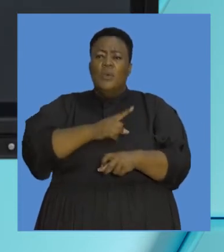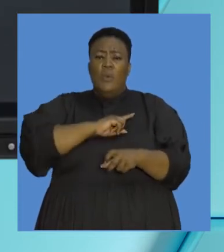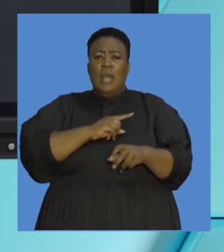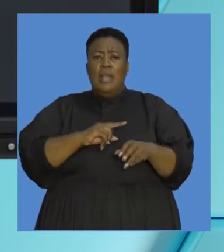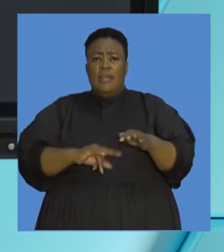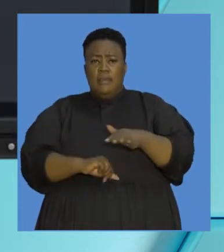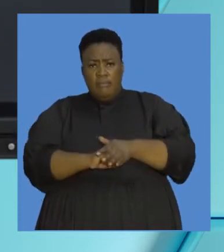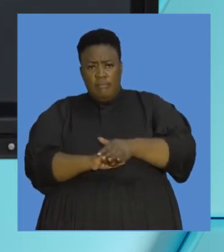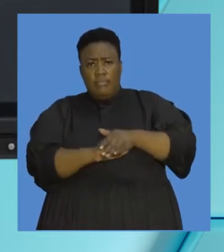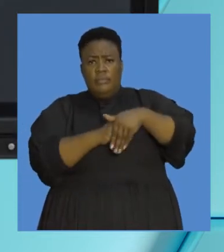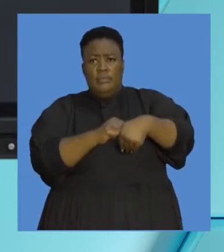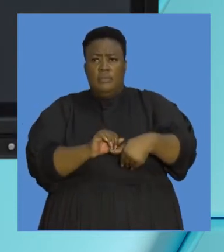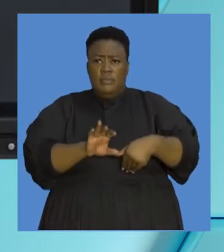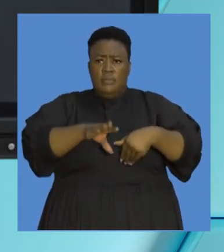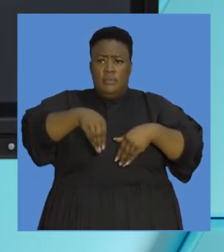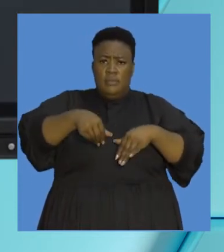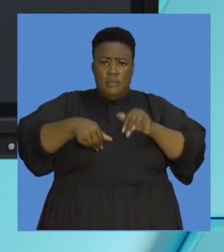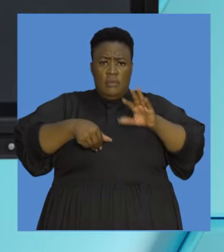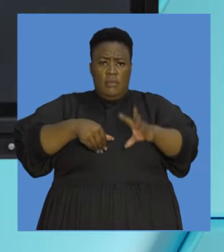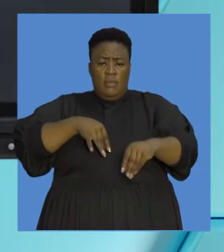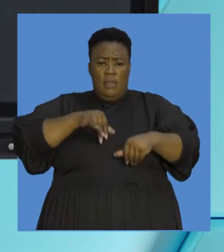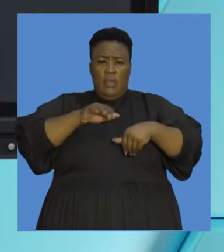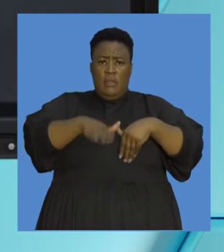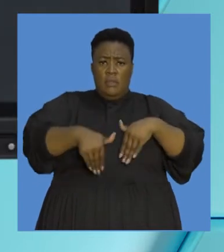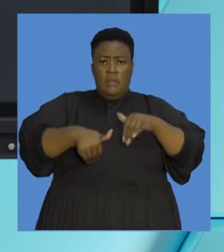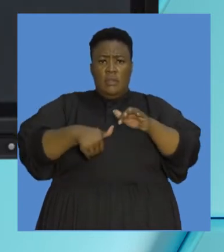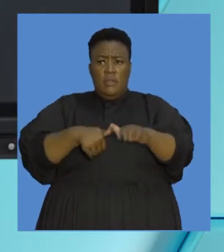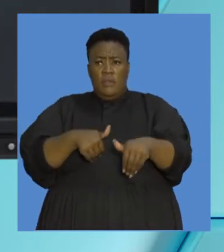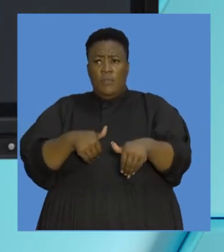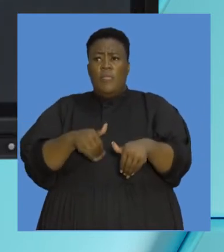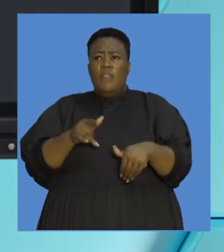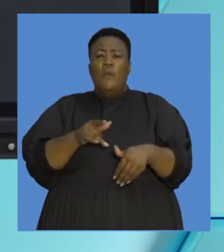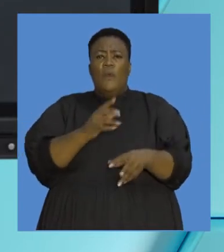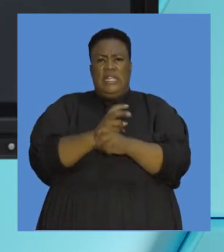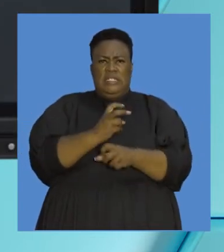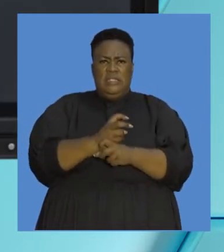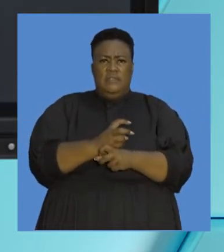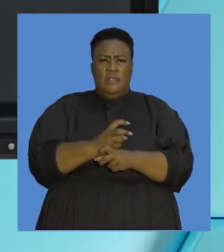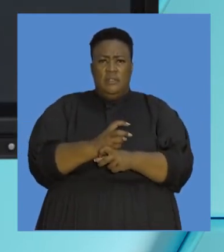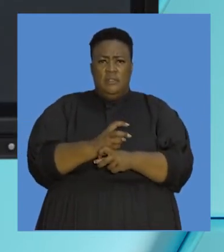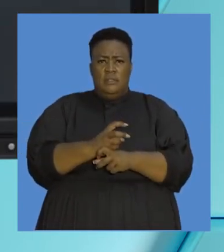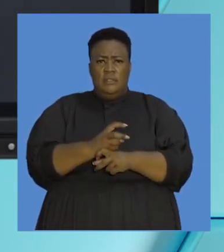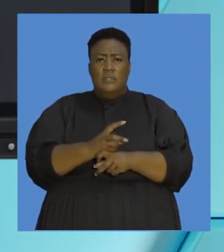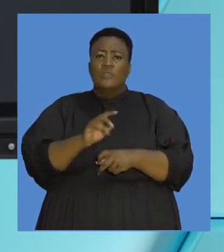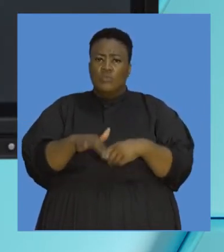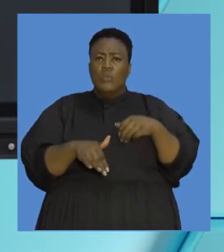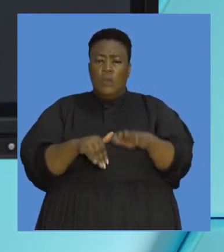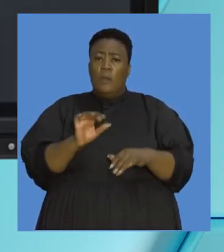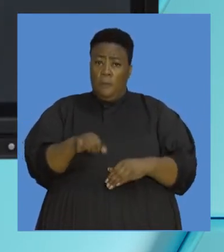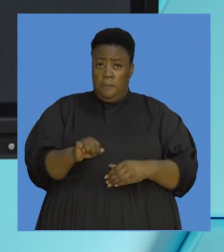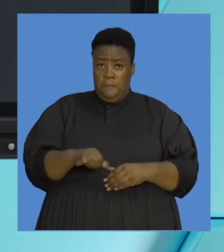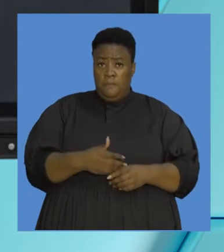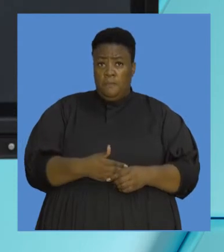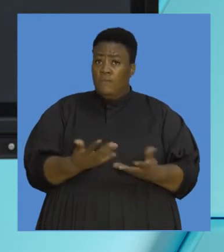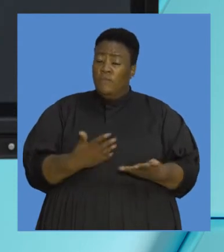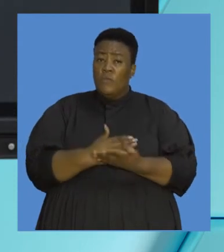sand, it still pushes back at you, but because the sand is soft and it all sort of like goes all funny underneath your foot, it's